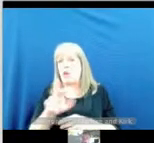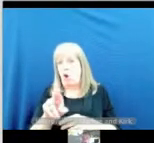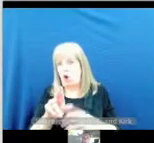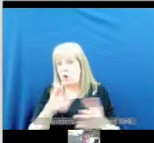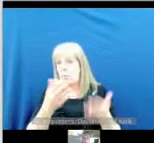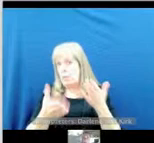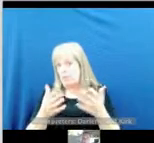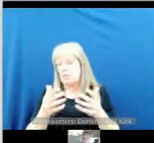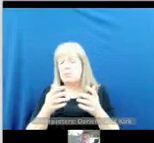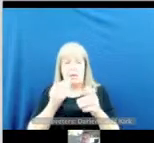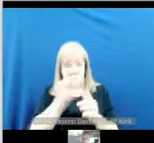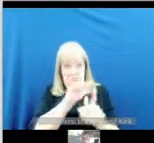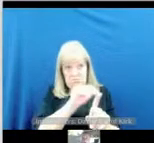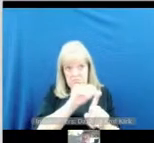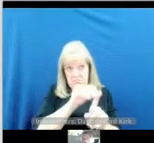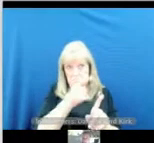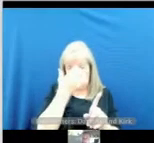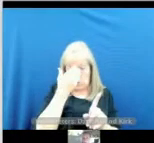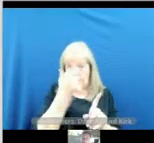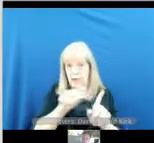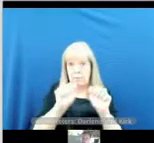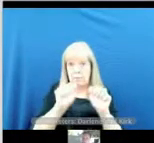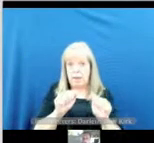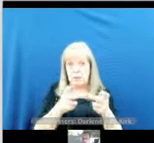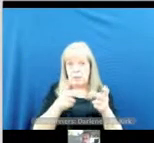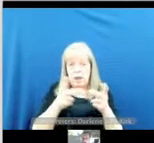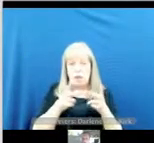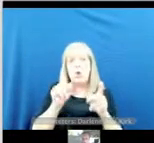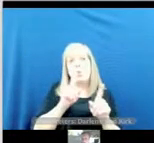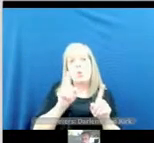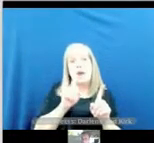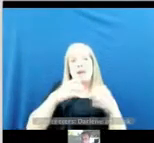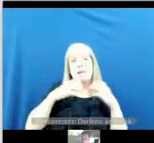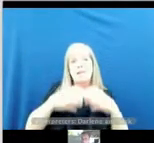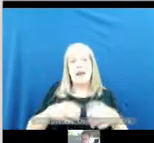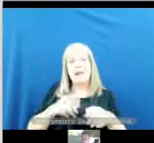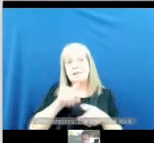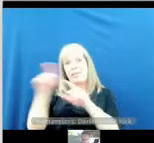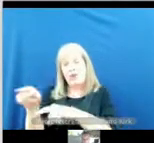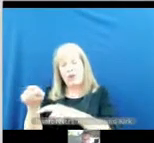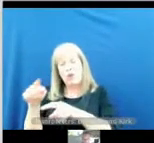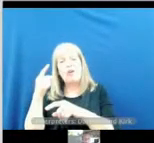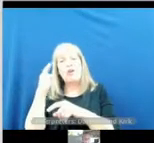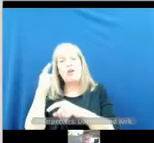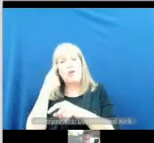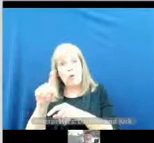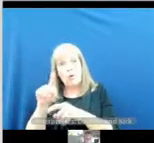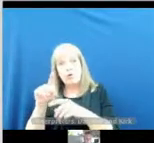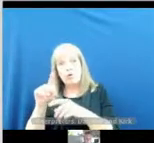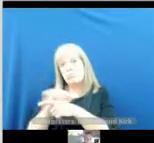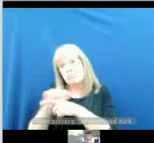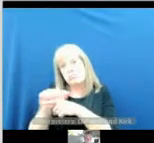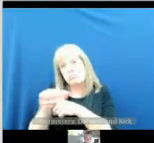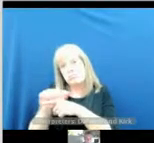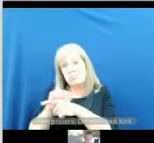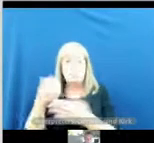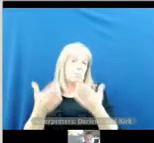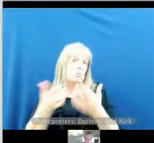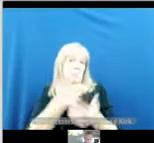there are opportunities, because if they know more of the clientele, they may have opportunities for you there as well.